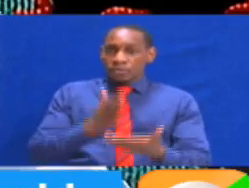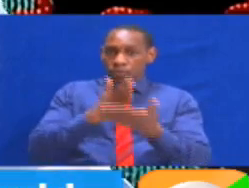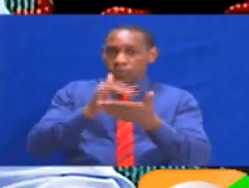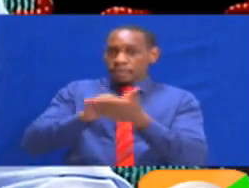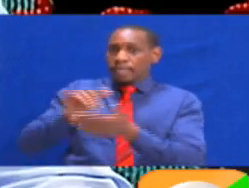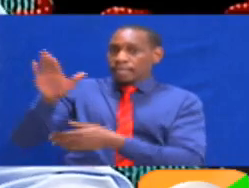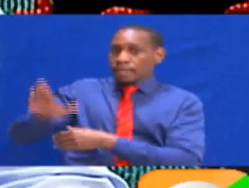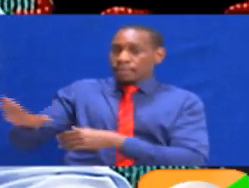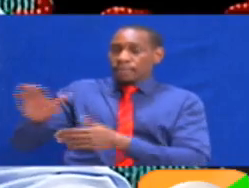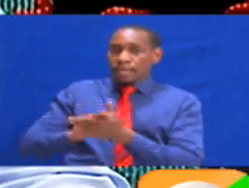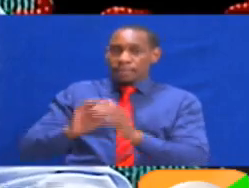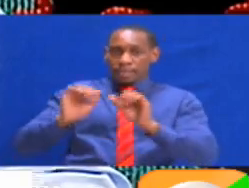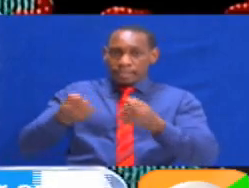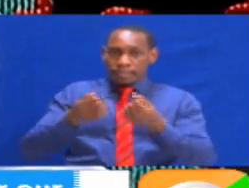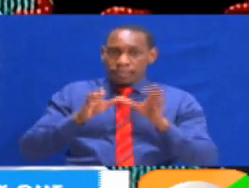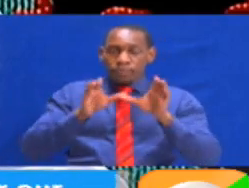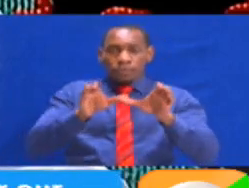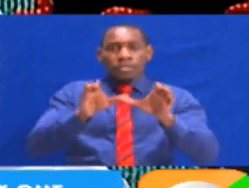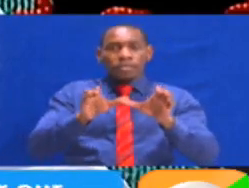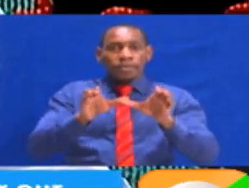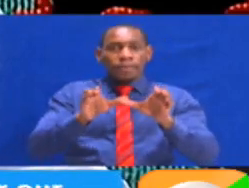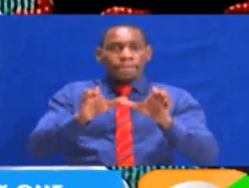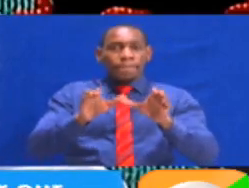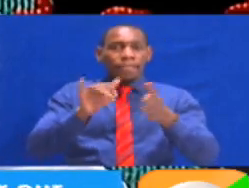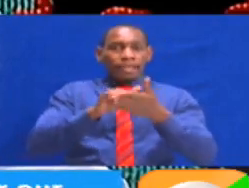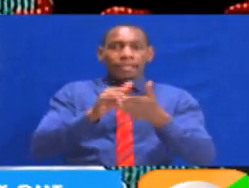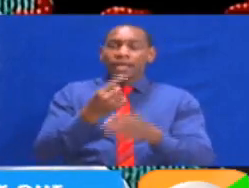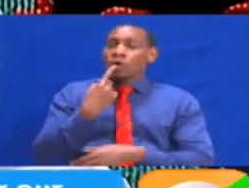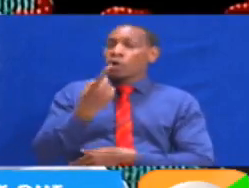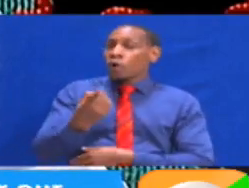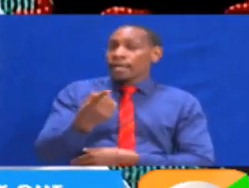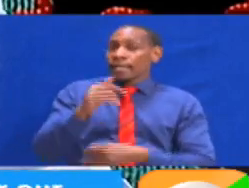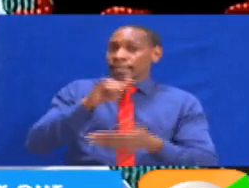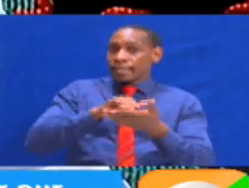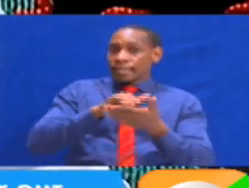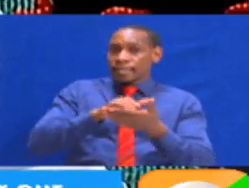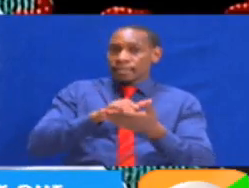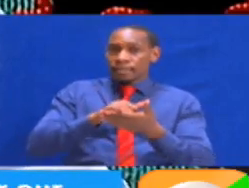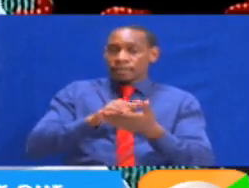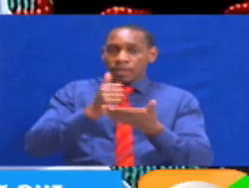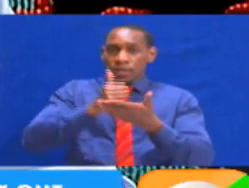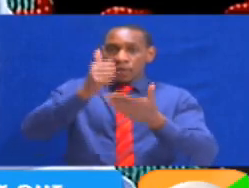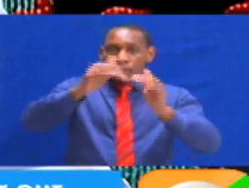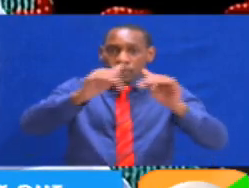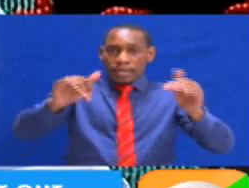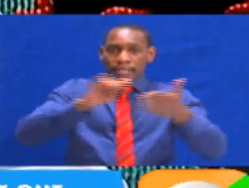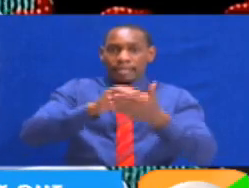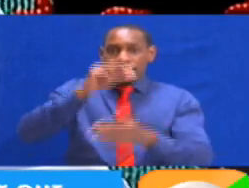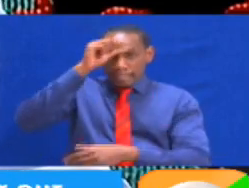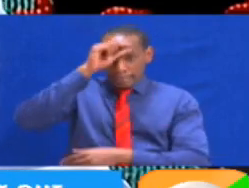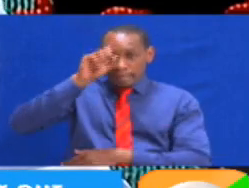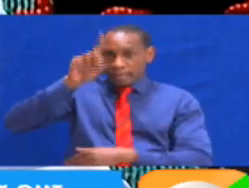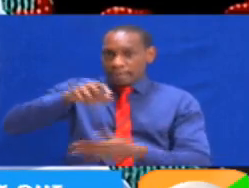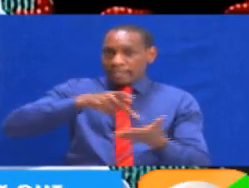Parliament saved the day by imposing that requirement that at least for quarantine, government must